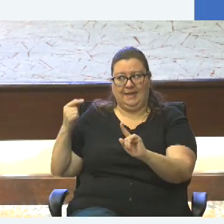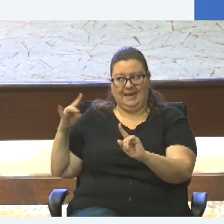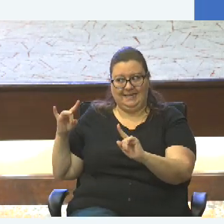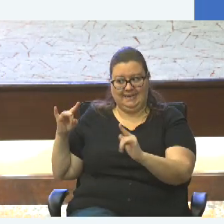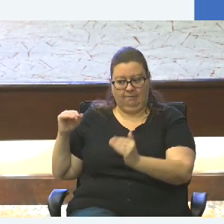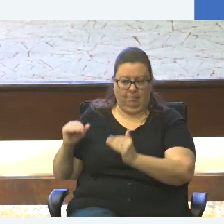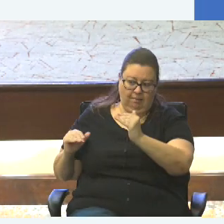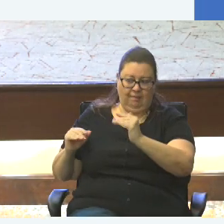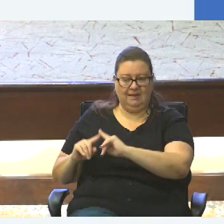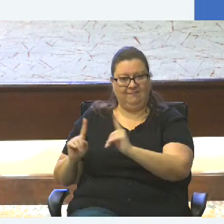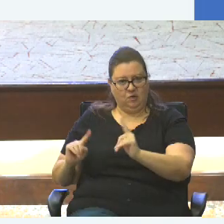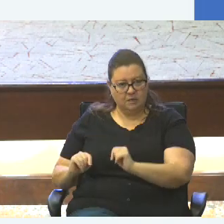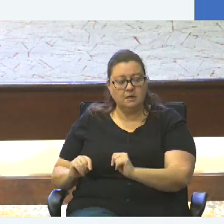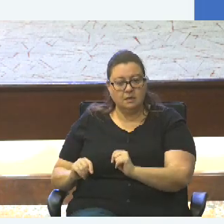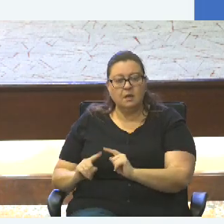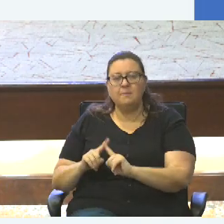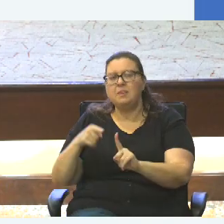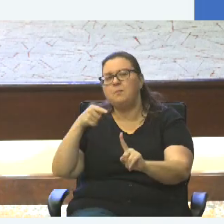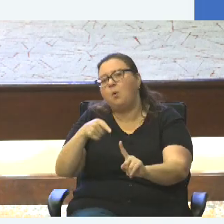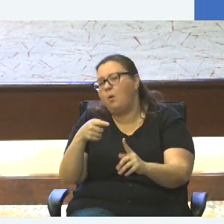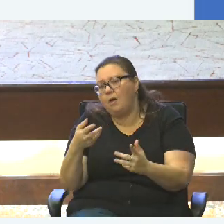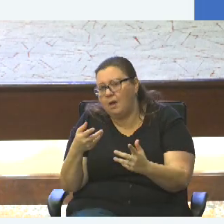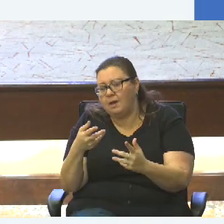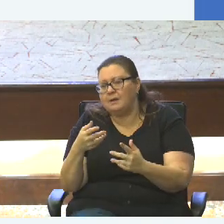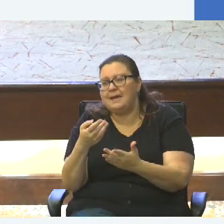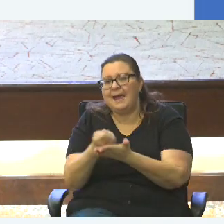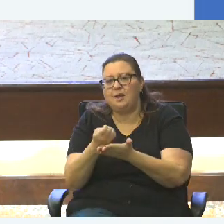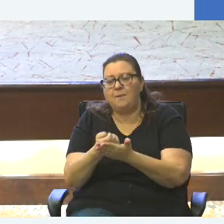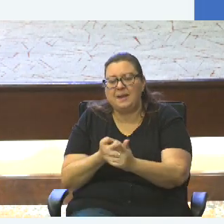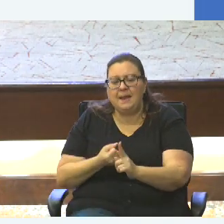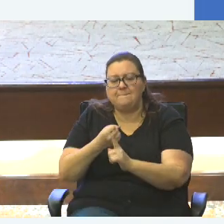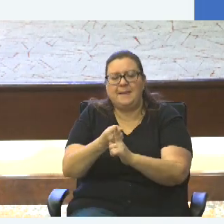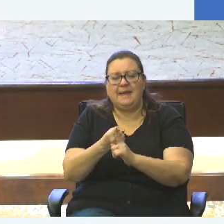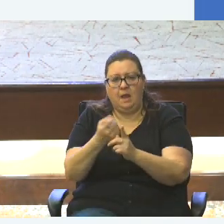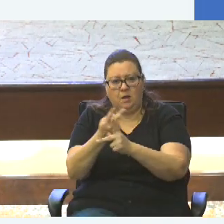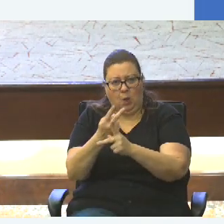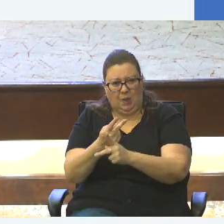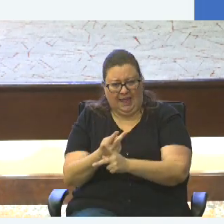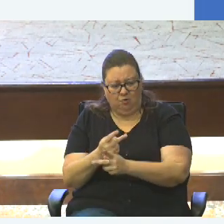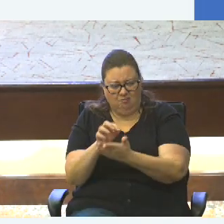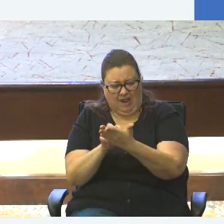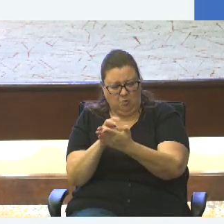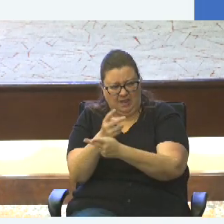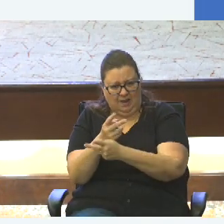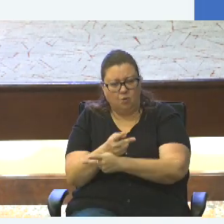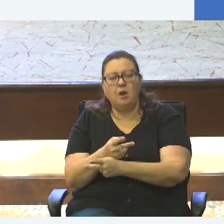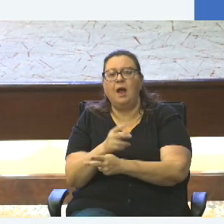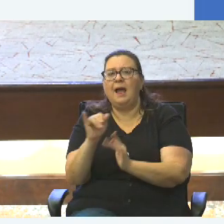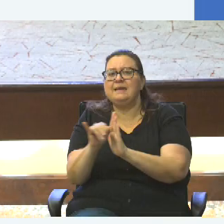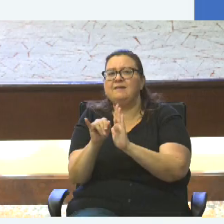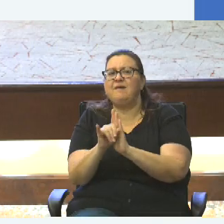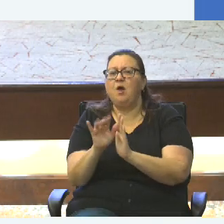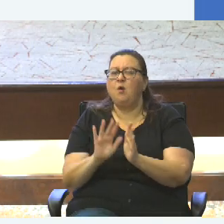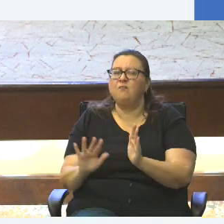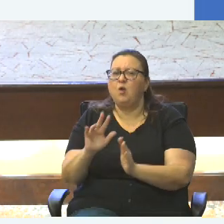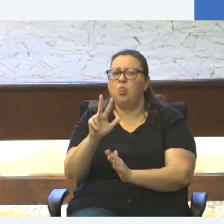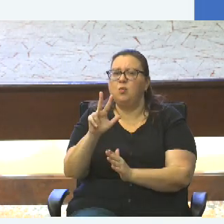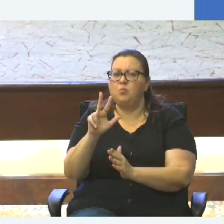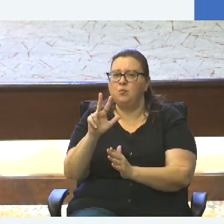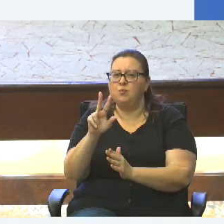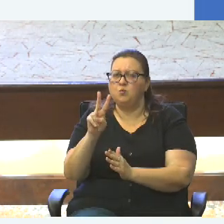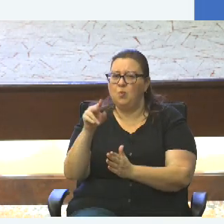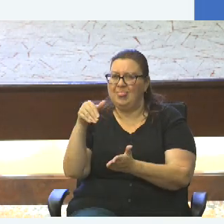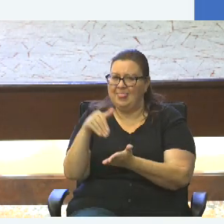2018 study. But the idea was that that economic impact calculator identified over 32,000 general